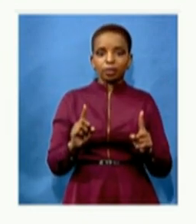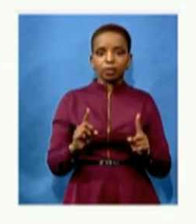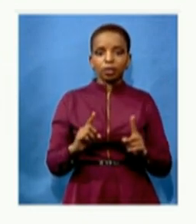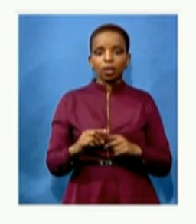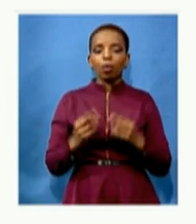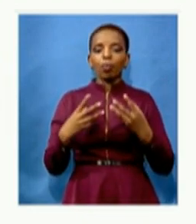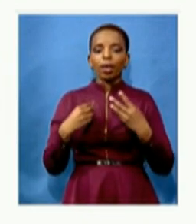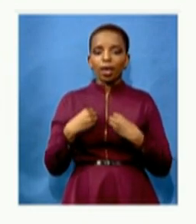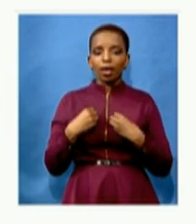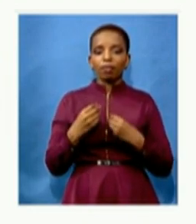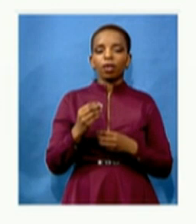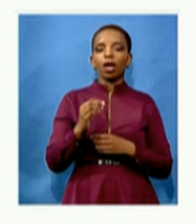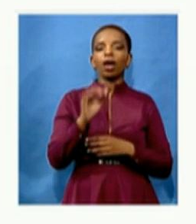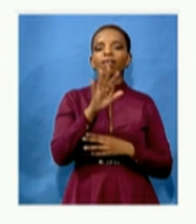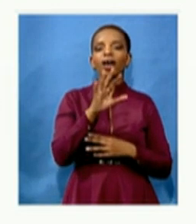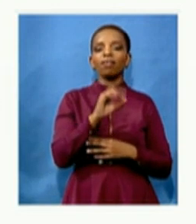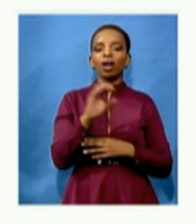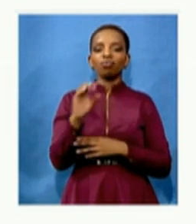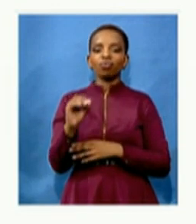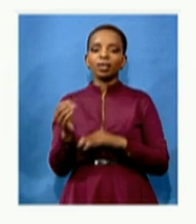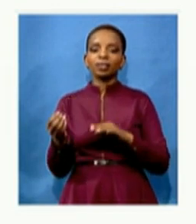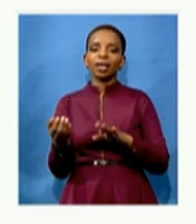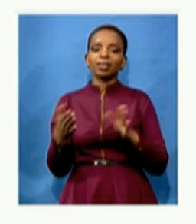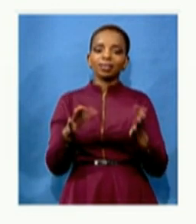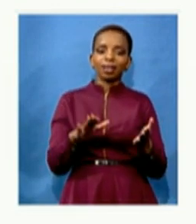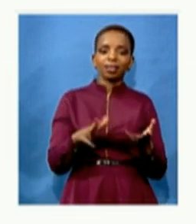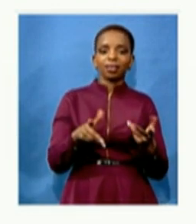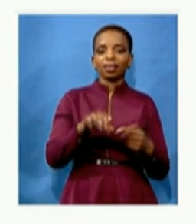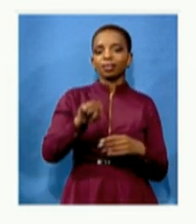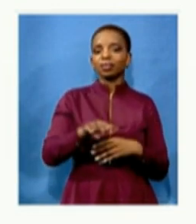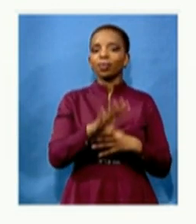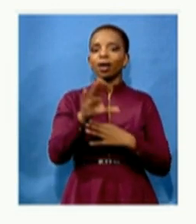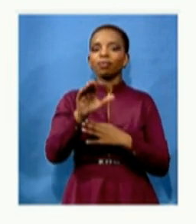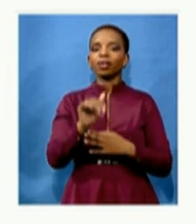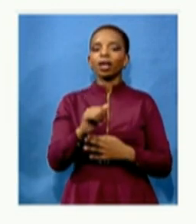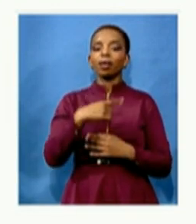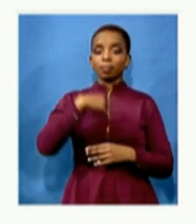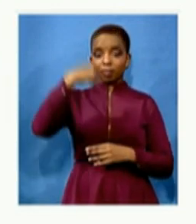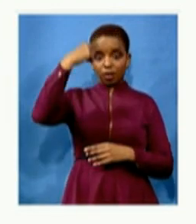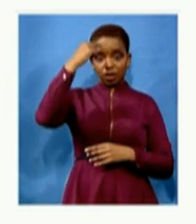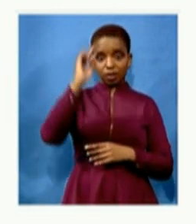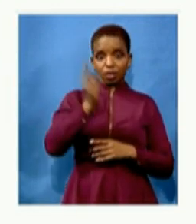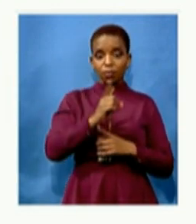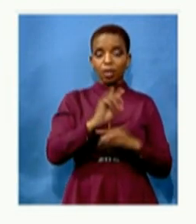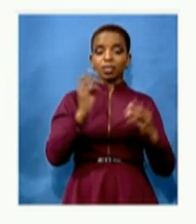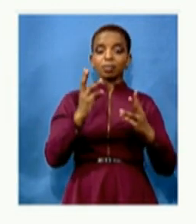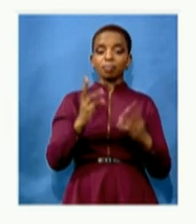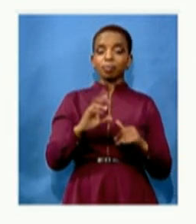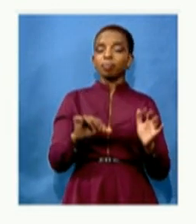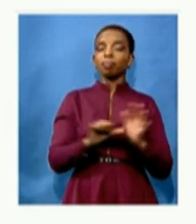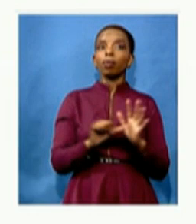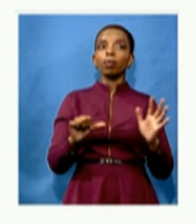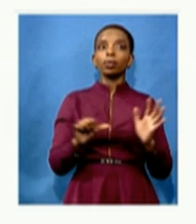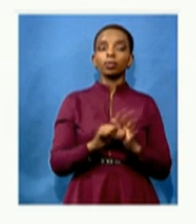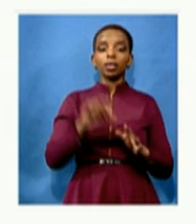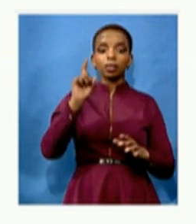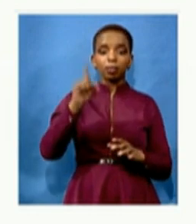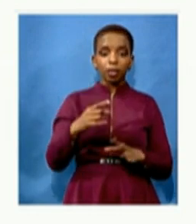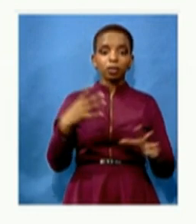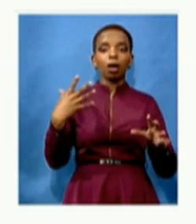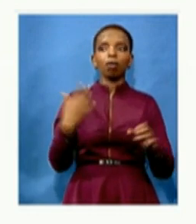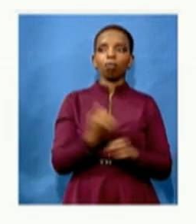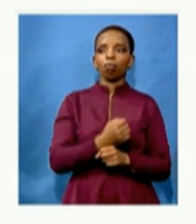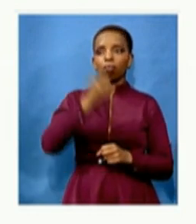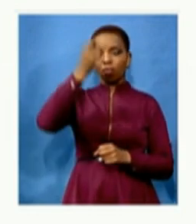Africa. And I think it's important for people to understand, what the makeup of those is. We have about the same mortality rate as some of